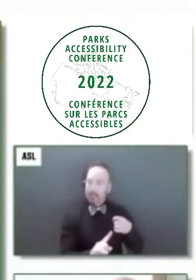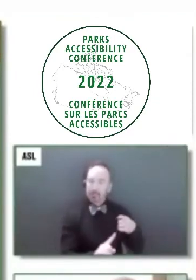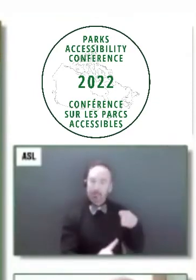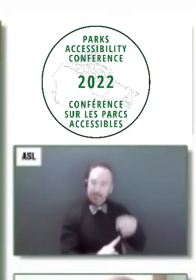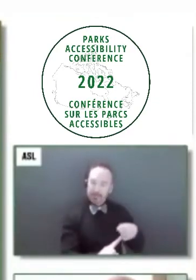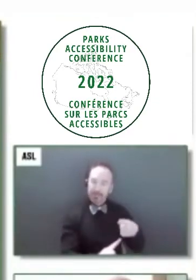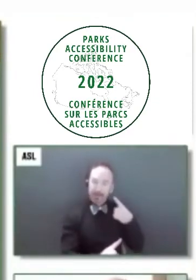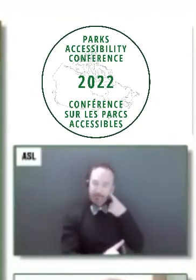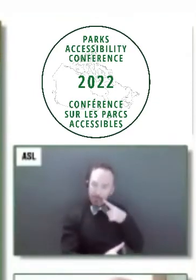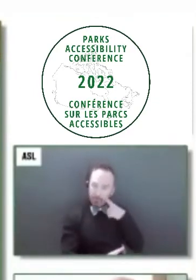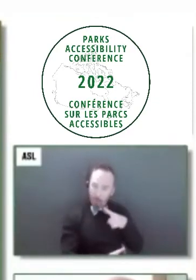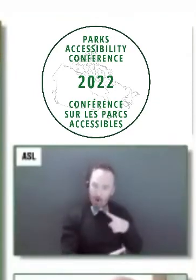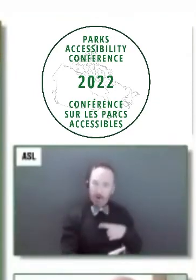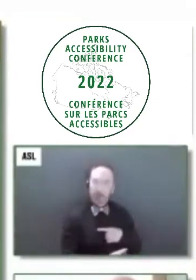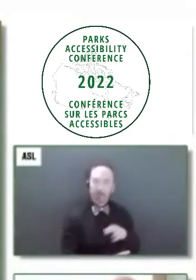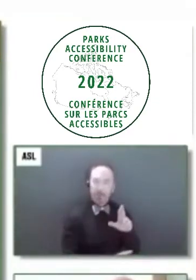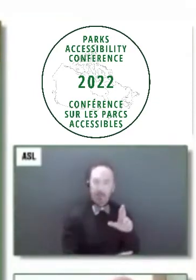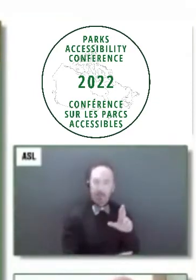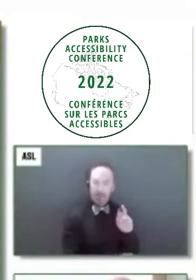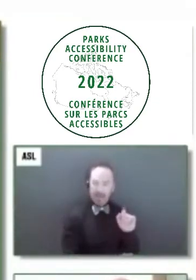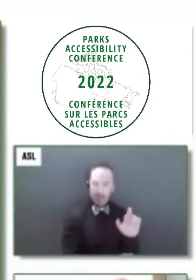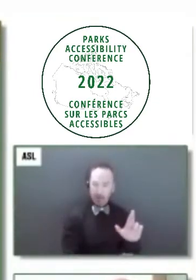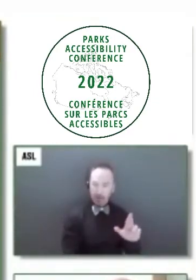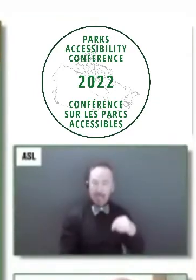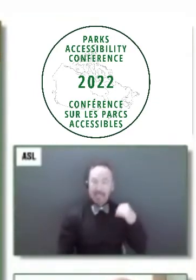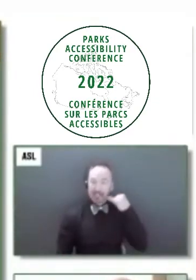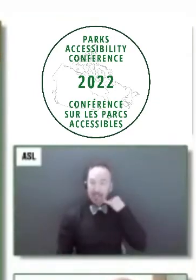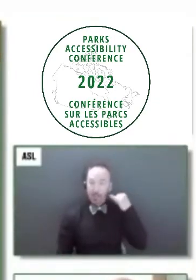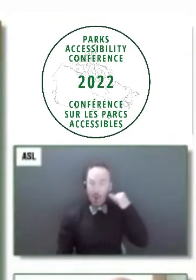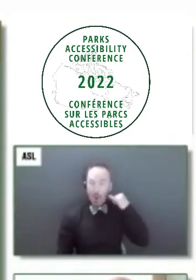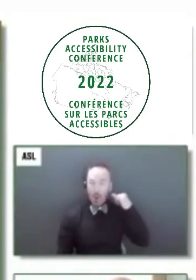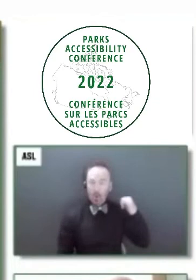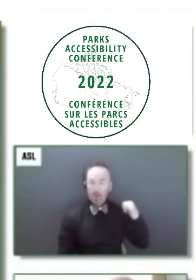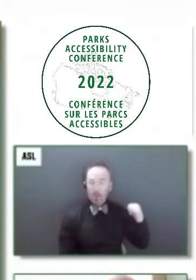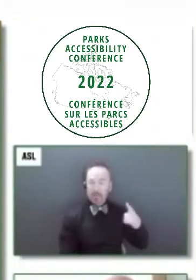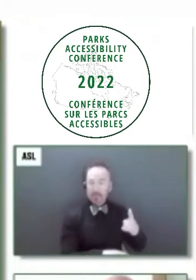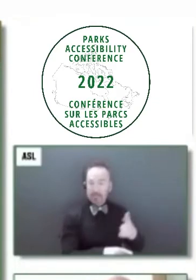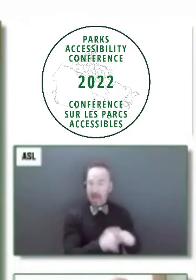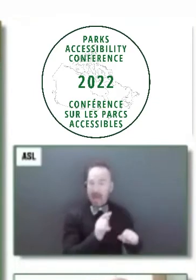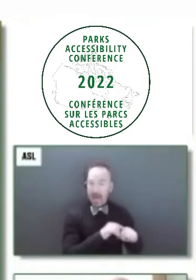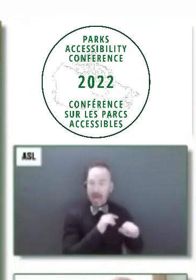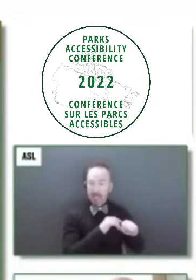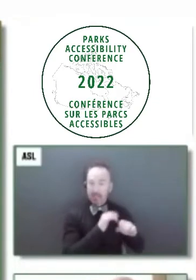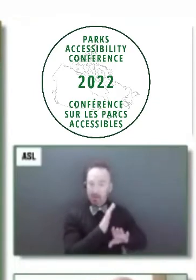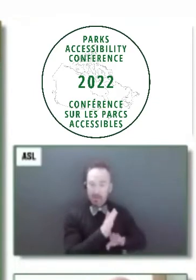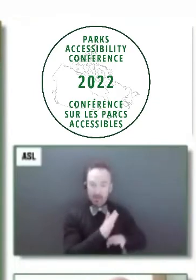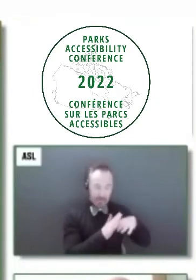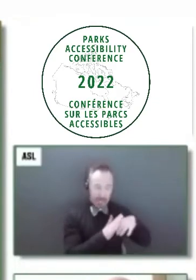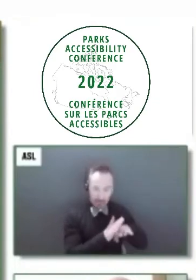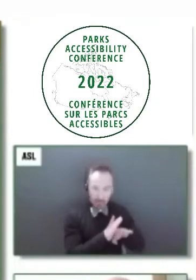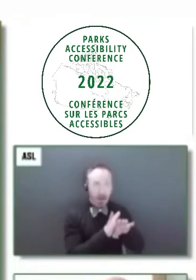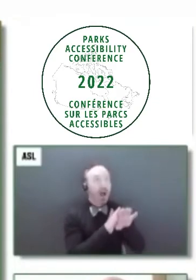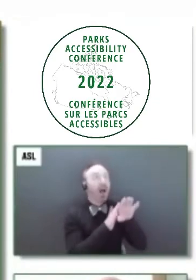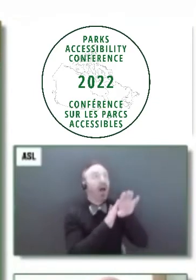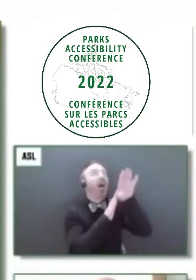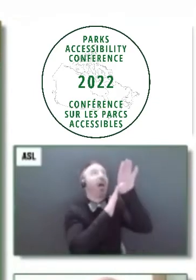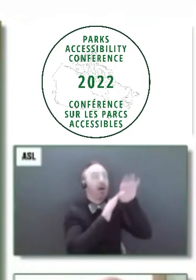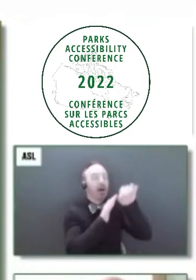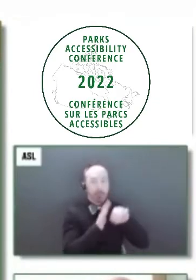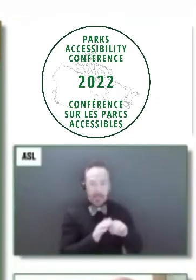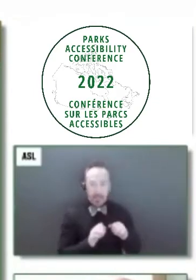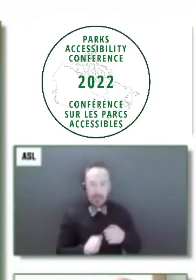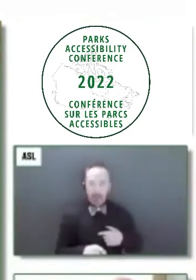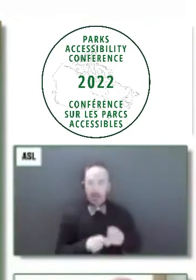particularly difficult, a lot of elevation gain, they'll say this is a 4 Sherpa trail. If it's nice, level,